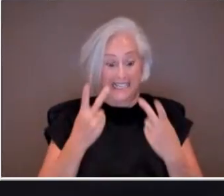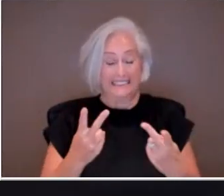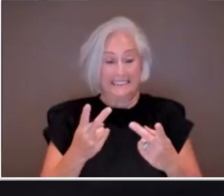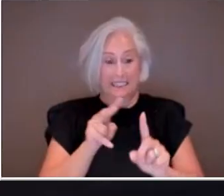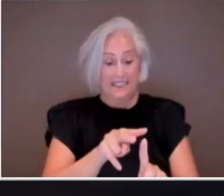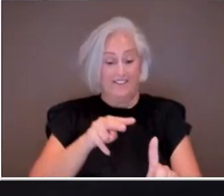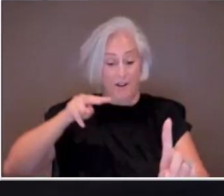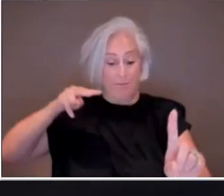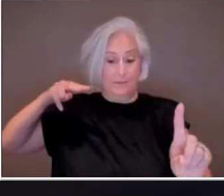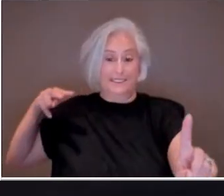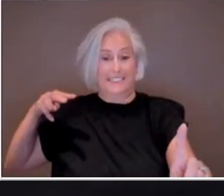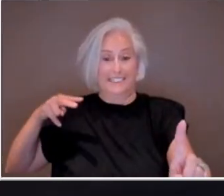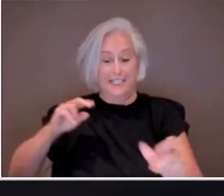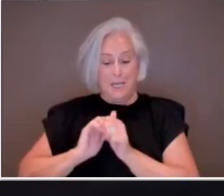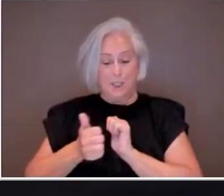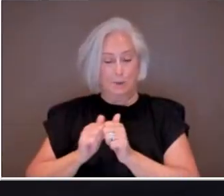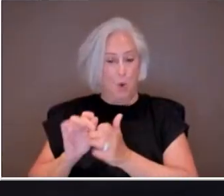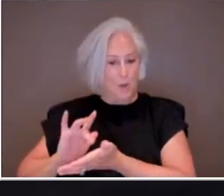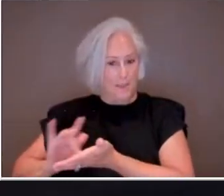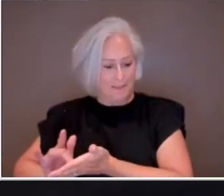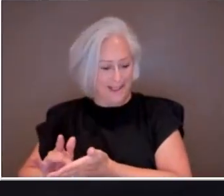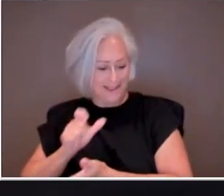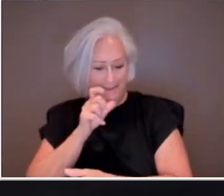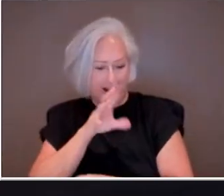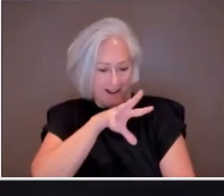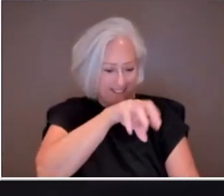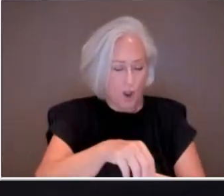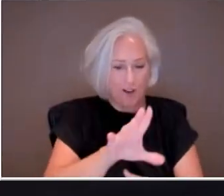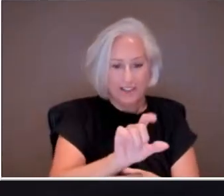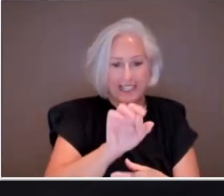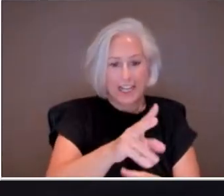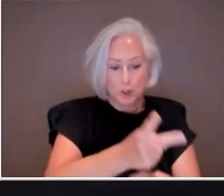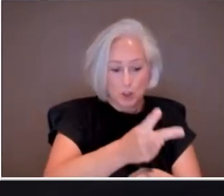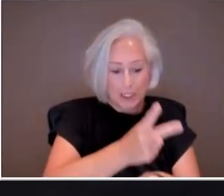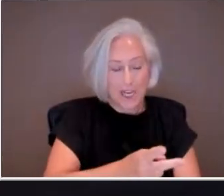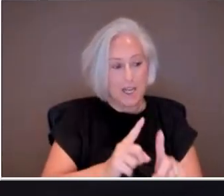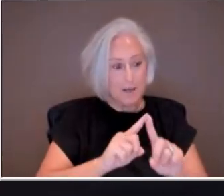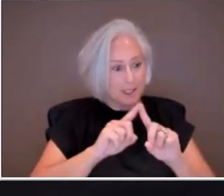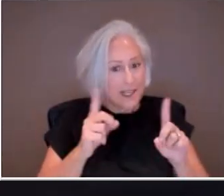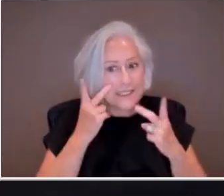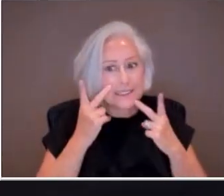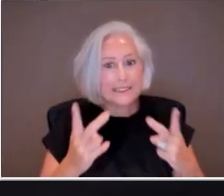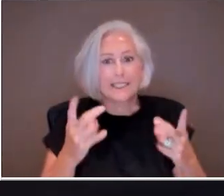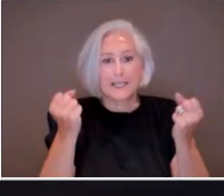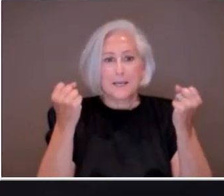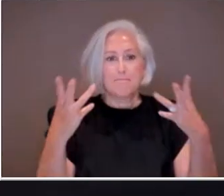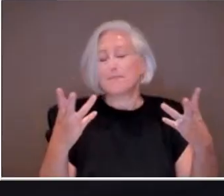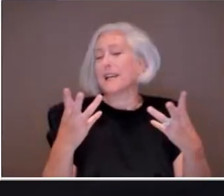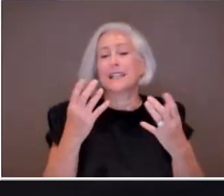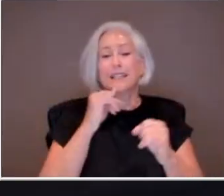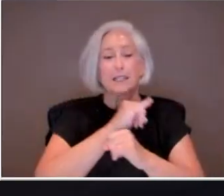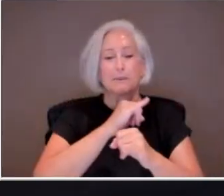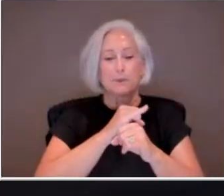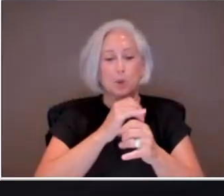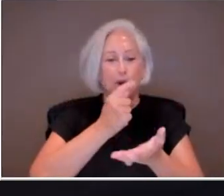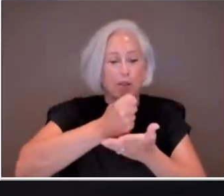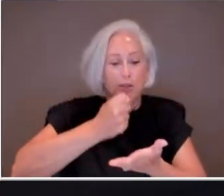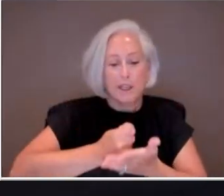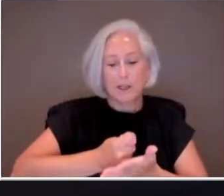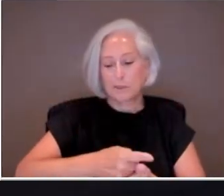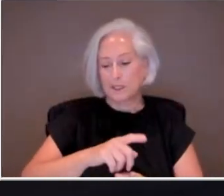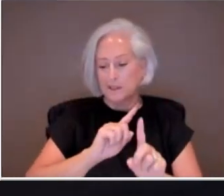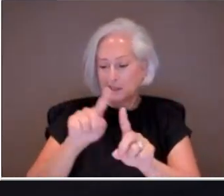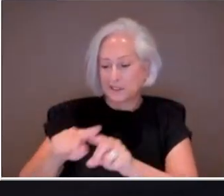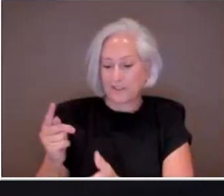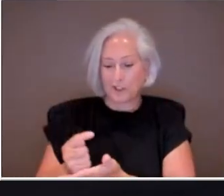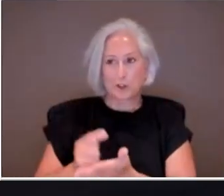sports medicine. I'm not intimately involved with cancer care, but I see so many exciting immunotherapies and treatment options that weren't present